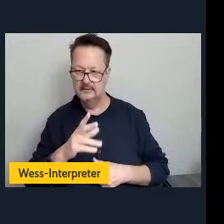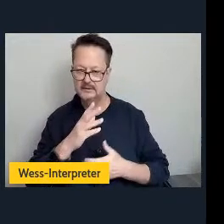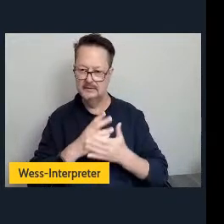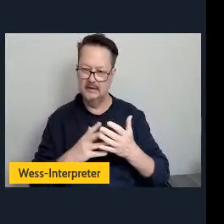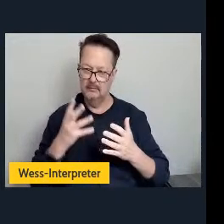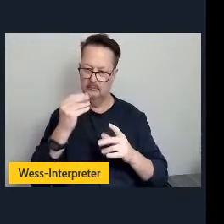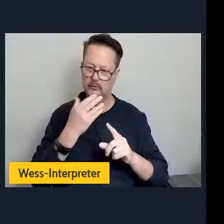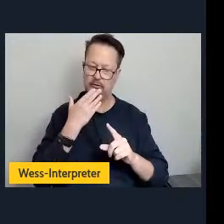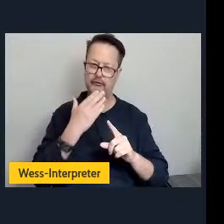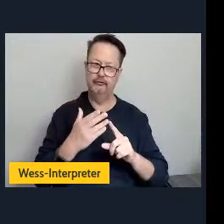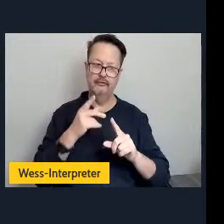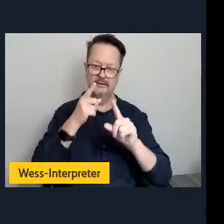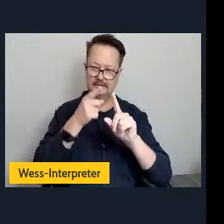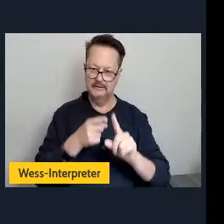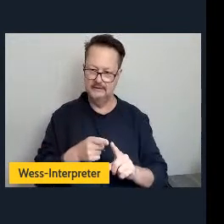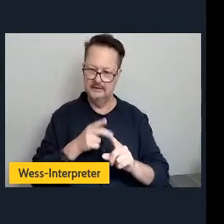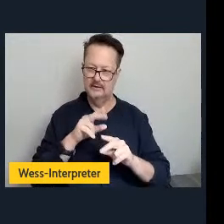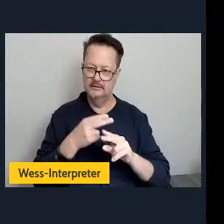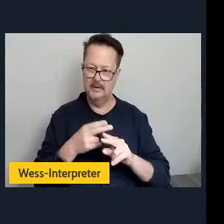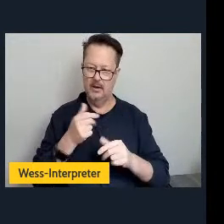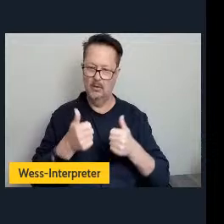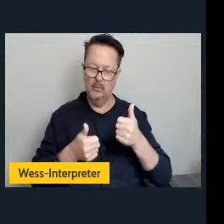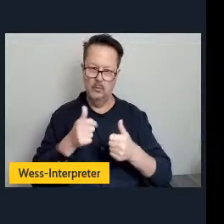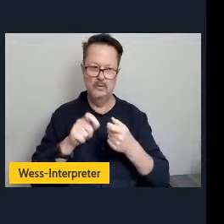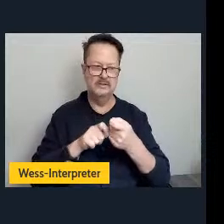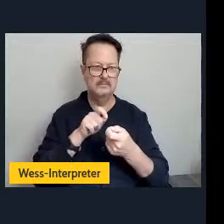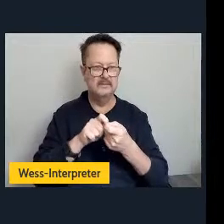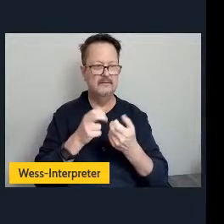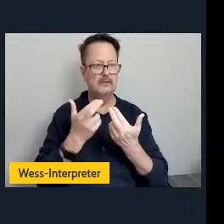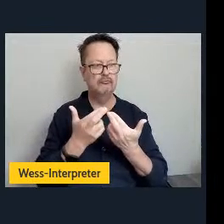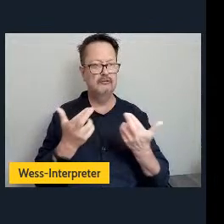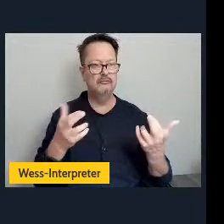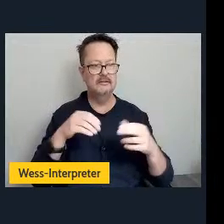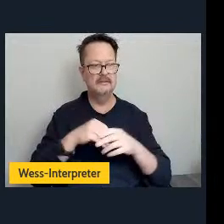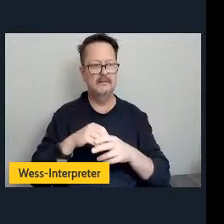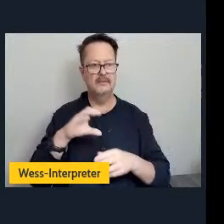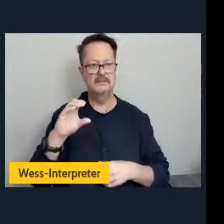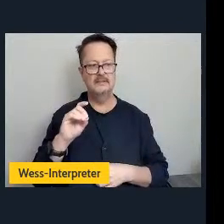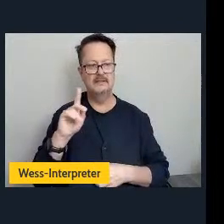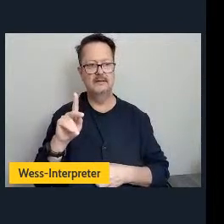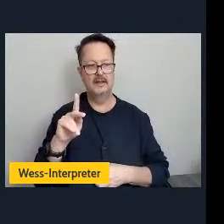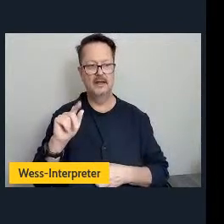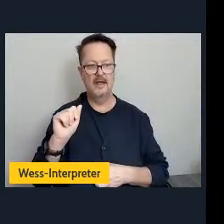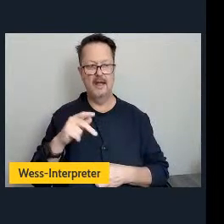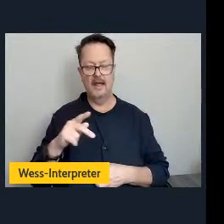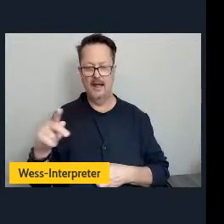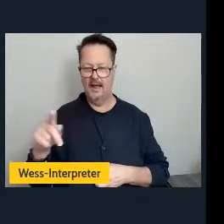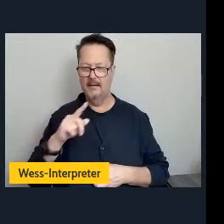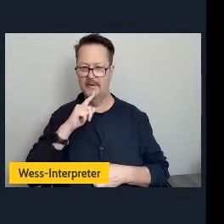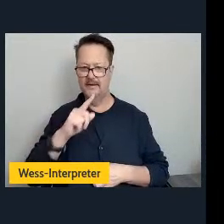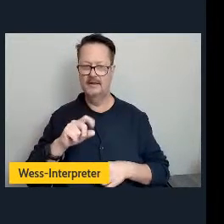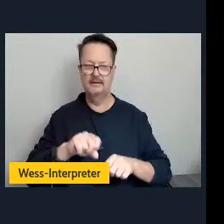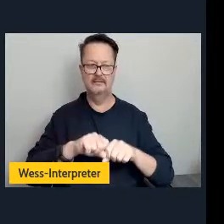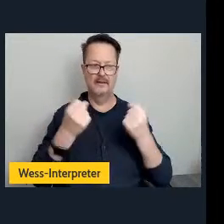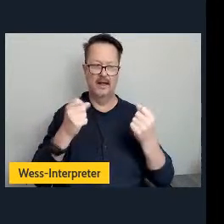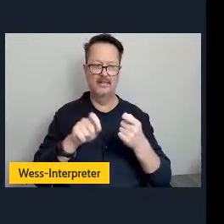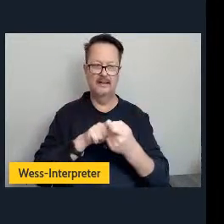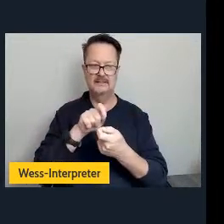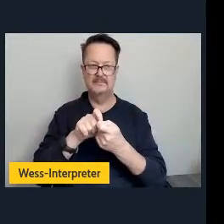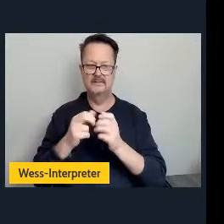good detail about which specific resource in our CDK application is violating specific